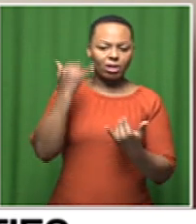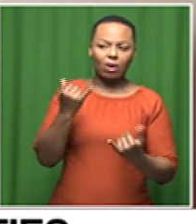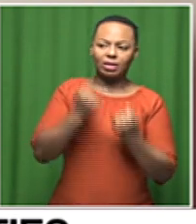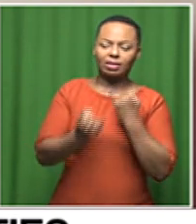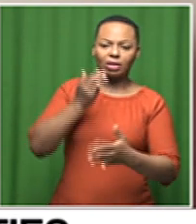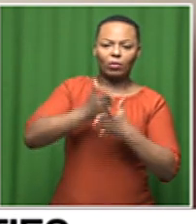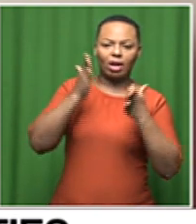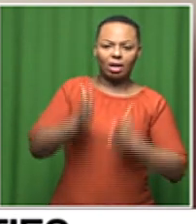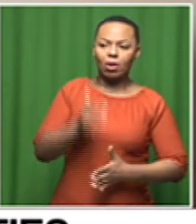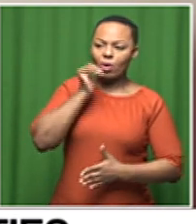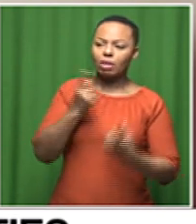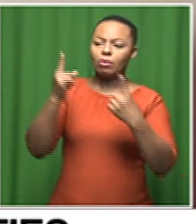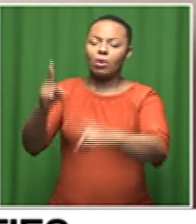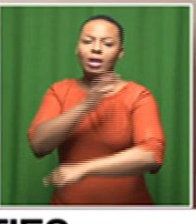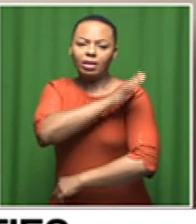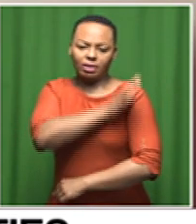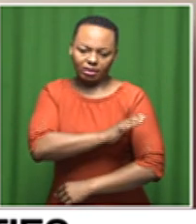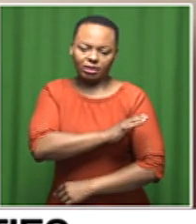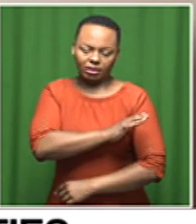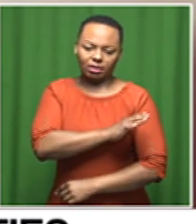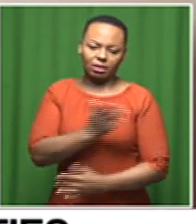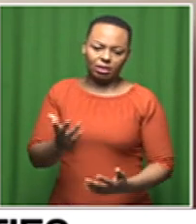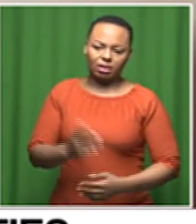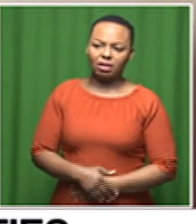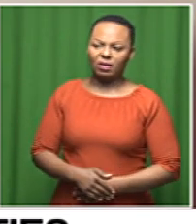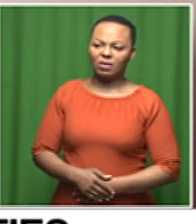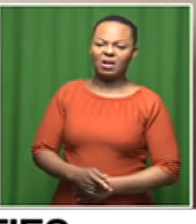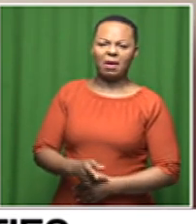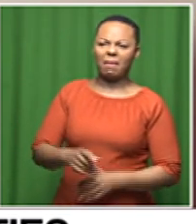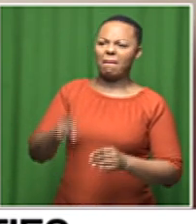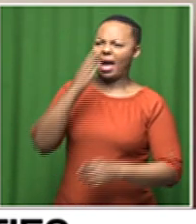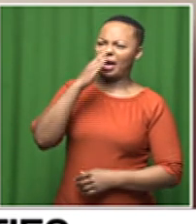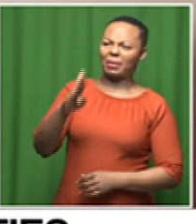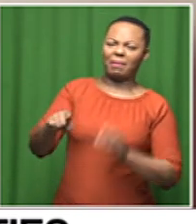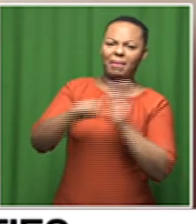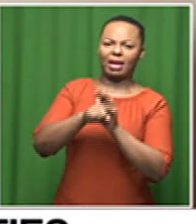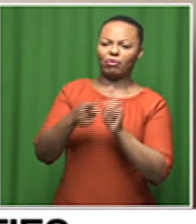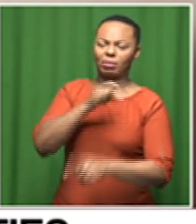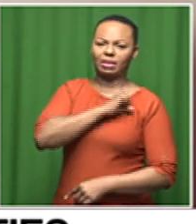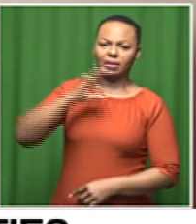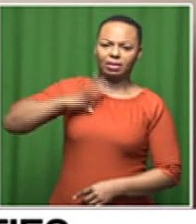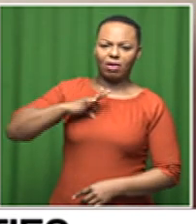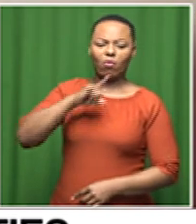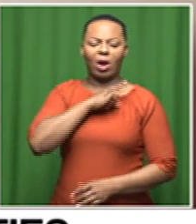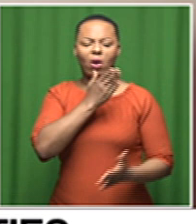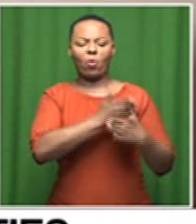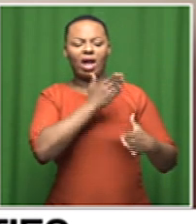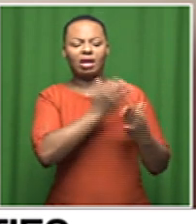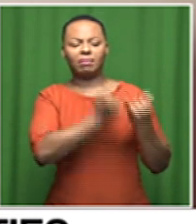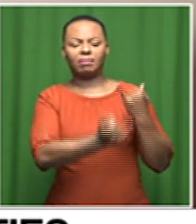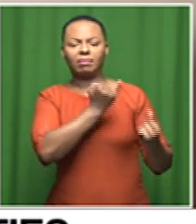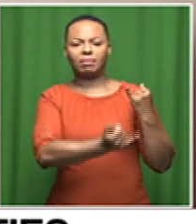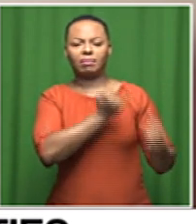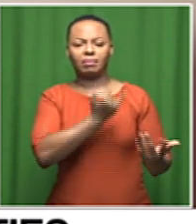facility, especially if they are known, then they'll be treated as they are unhuman women, because of the work that they are doing,